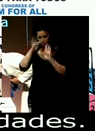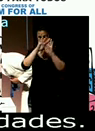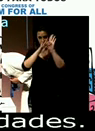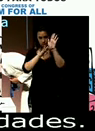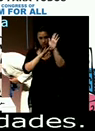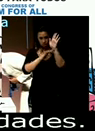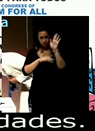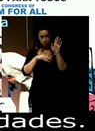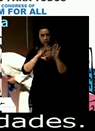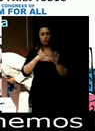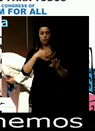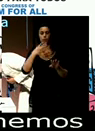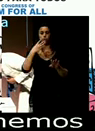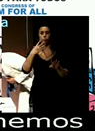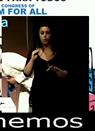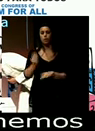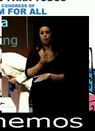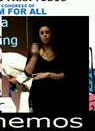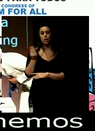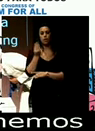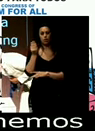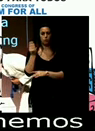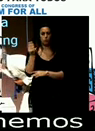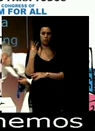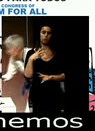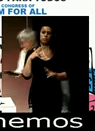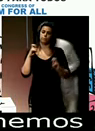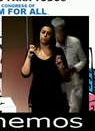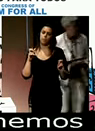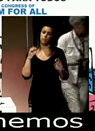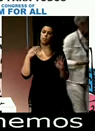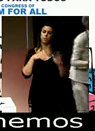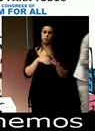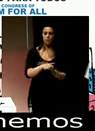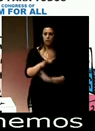terms of accessibility and services that the